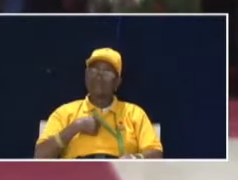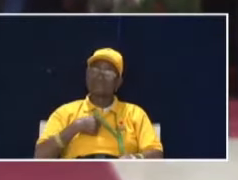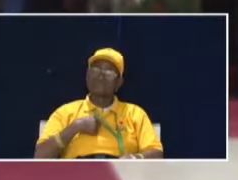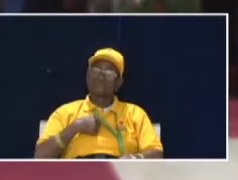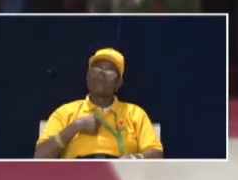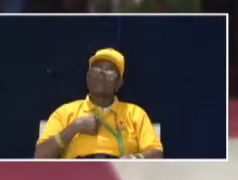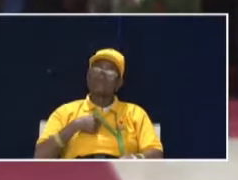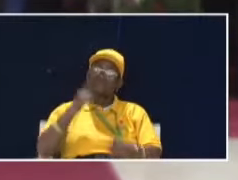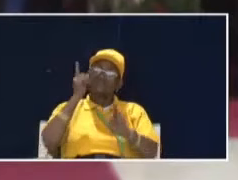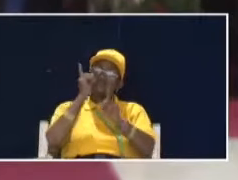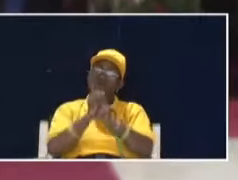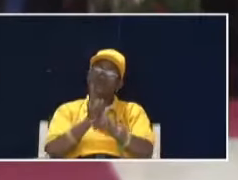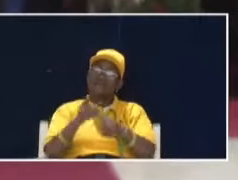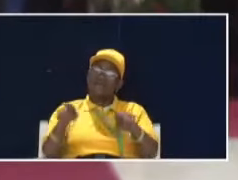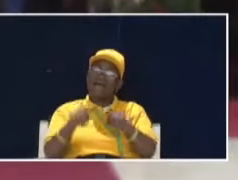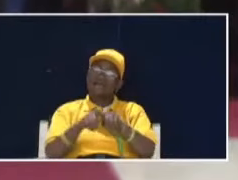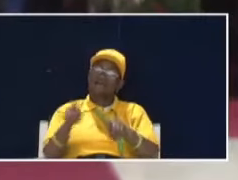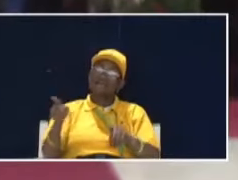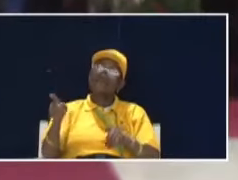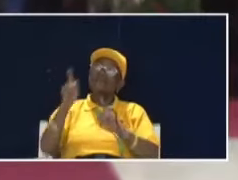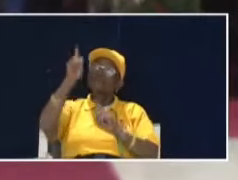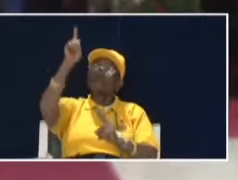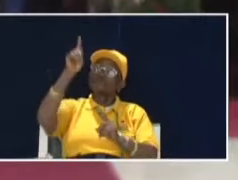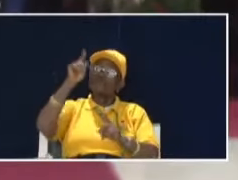Just like you remembered Moses,